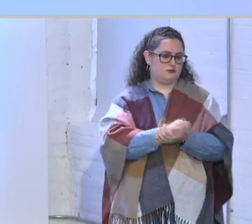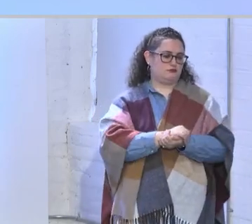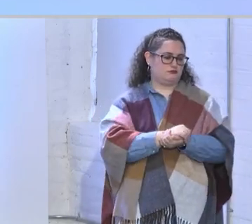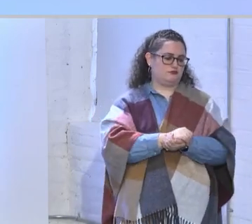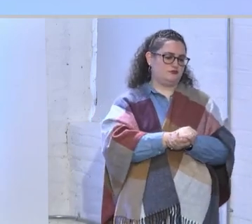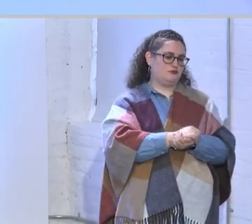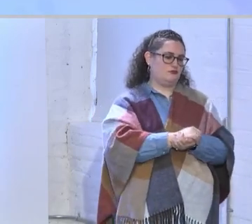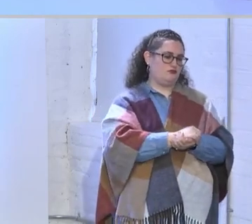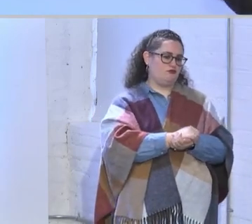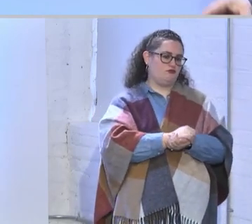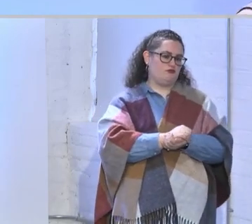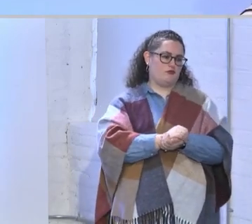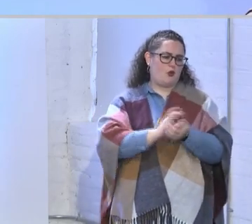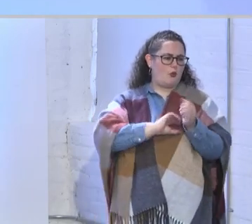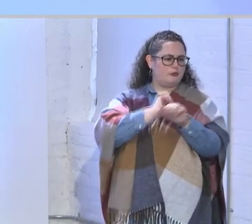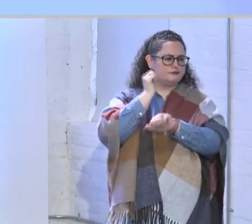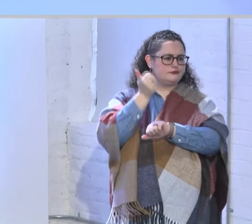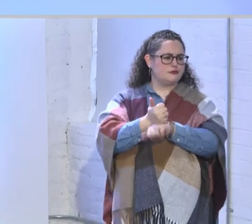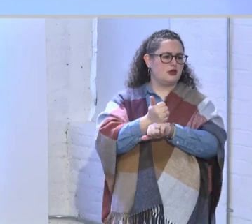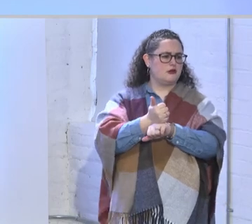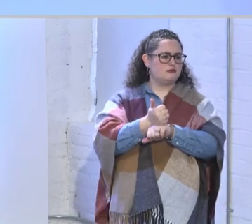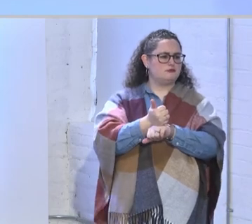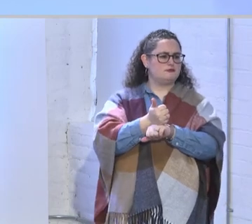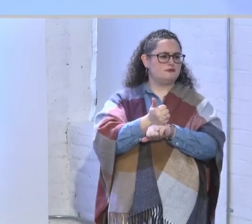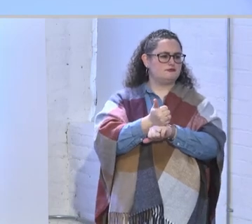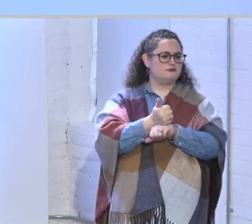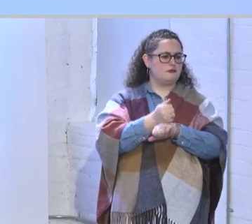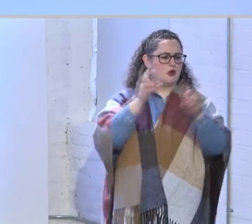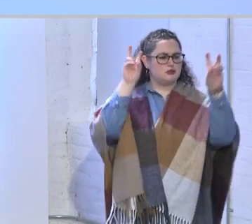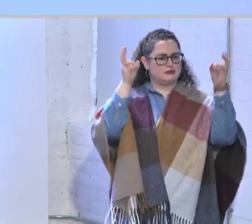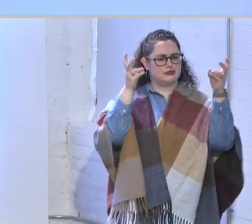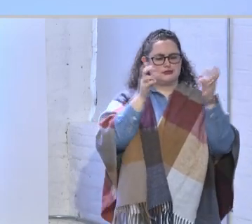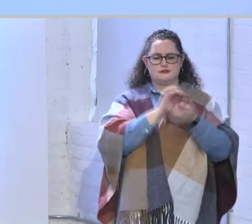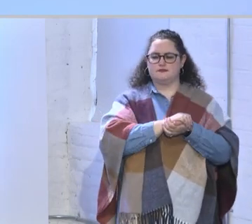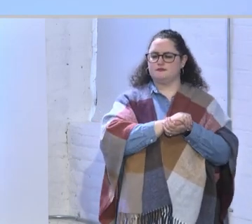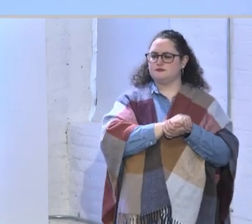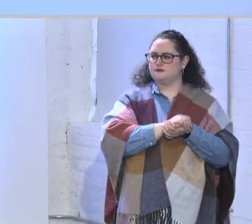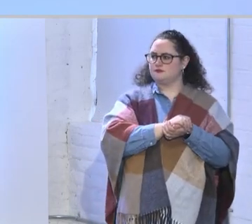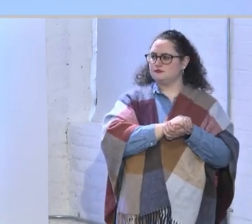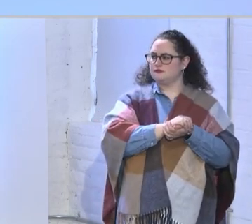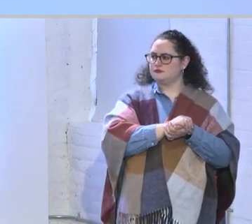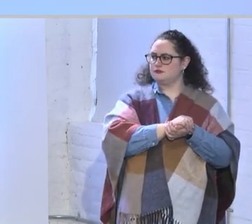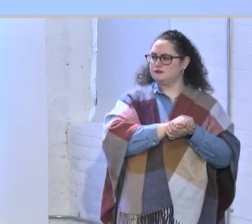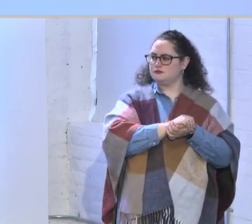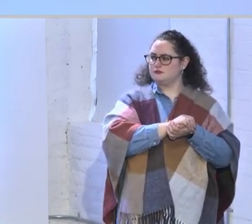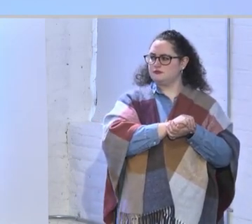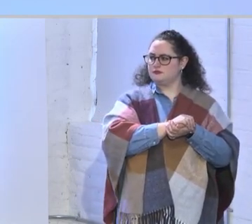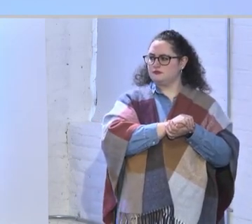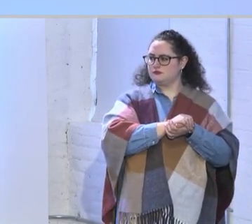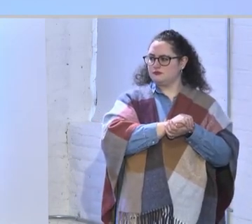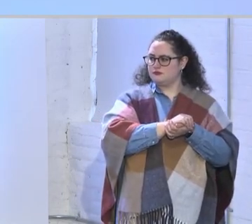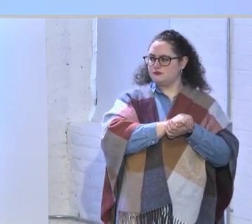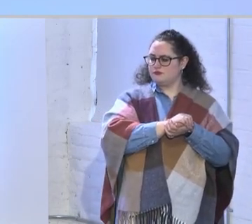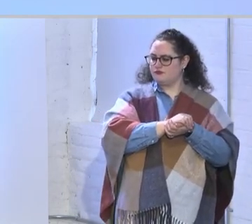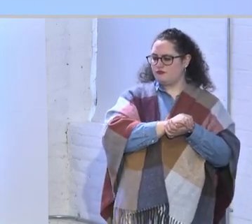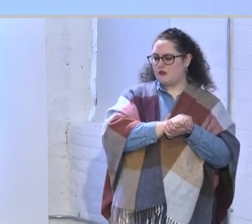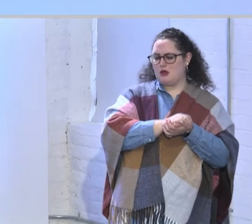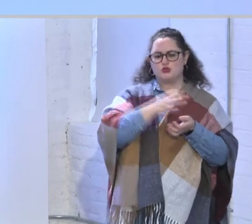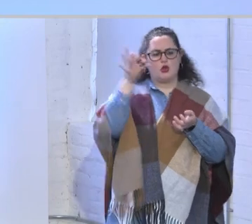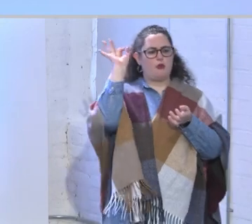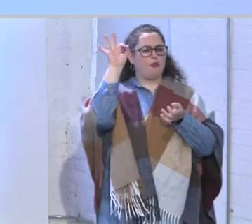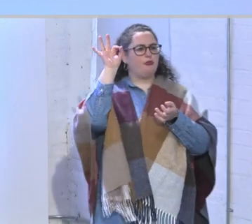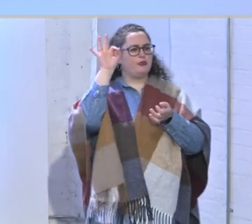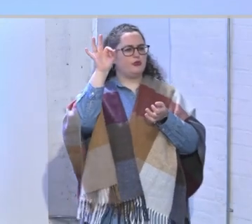5 minutes concerning what we're going to talk about today. All right, so it was an 18th century preacher,